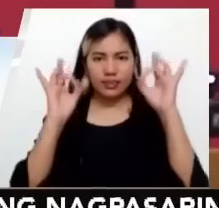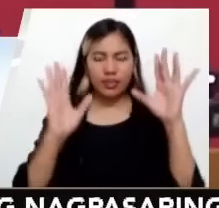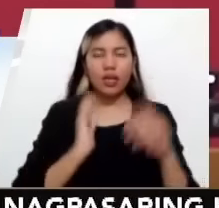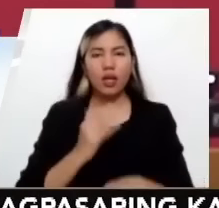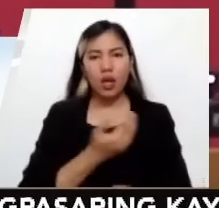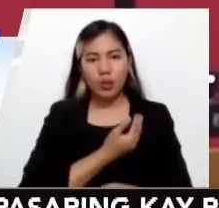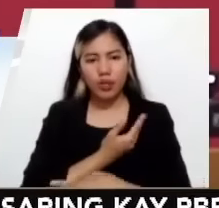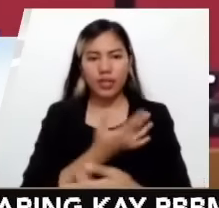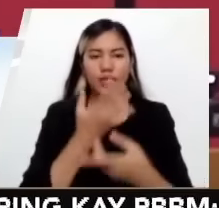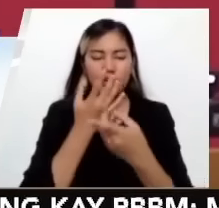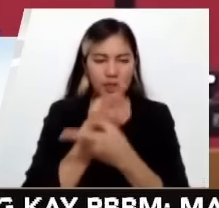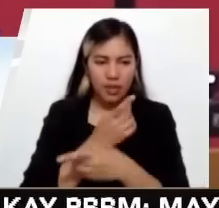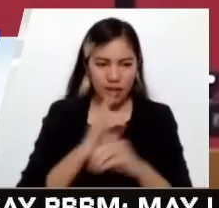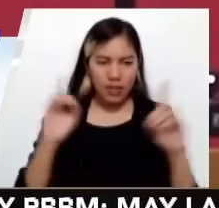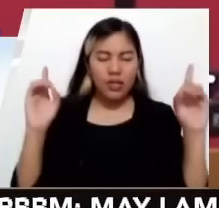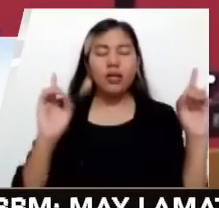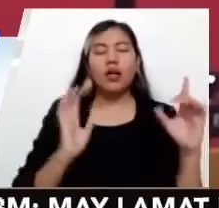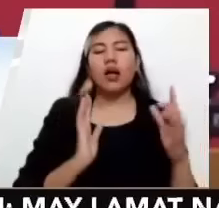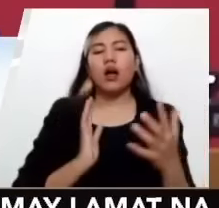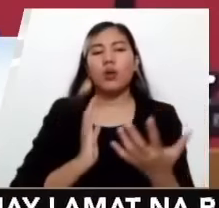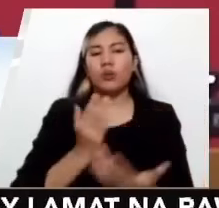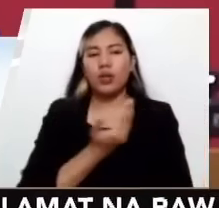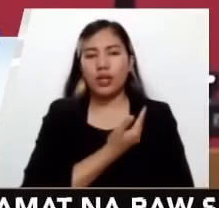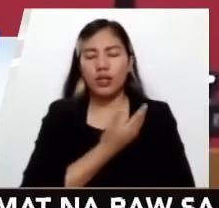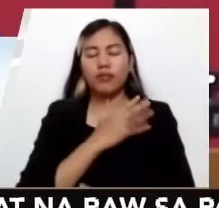sa ating pamalaan at